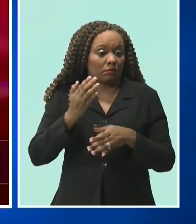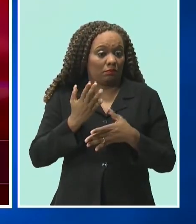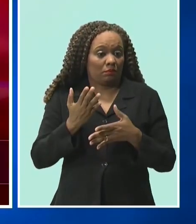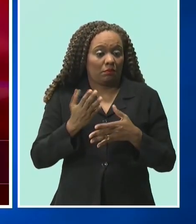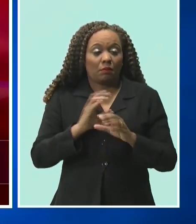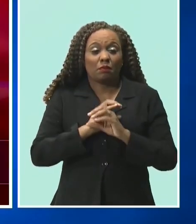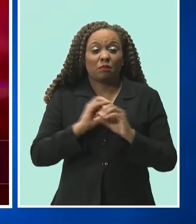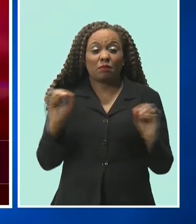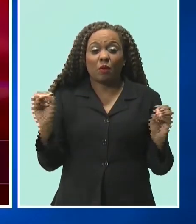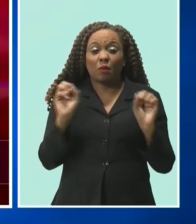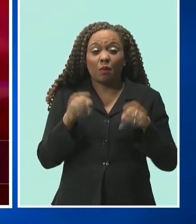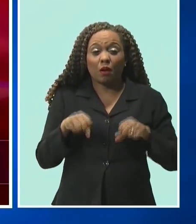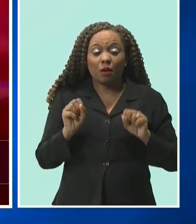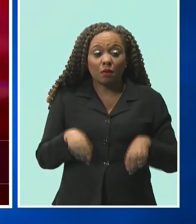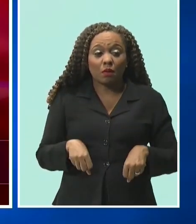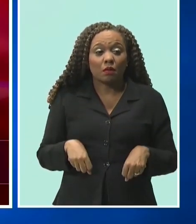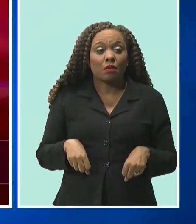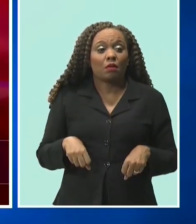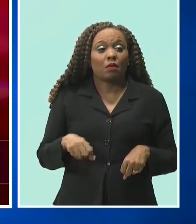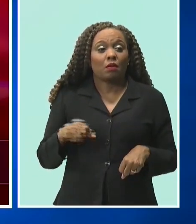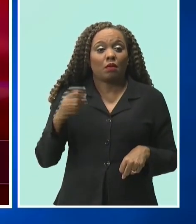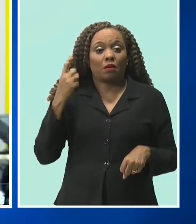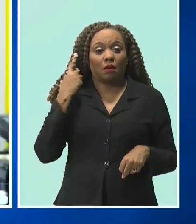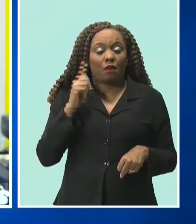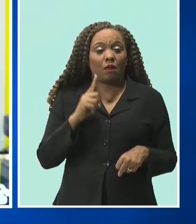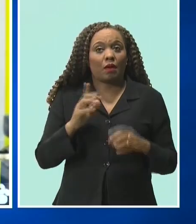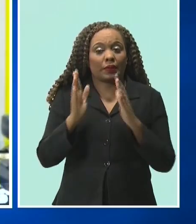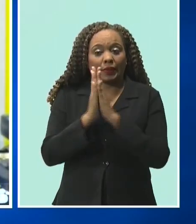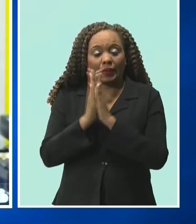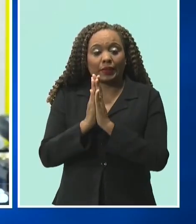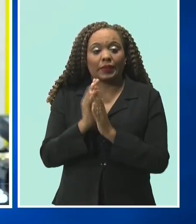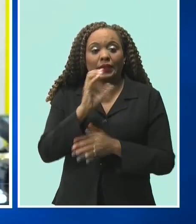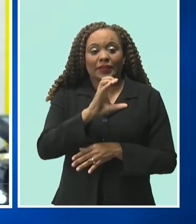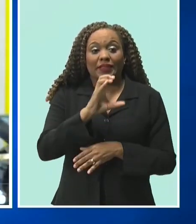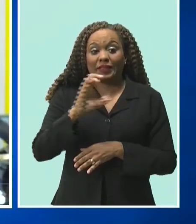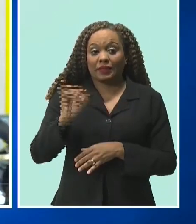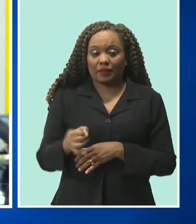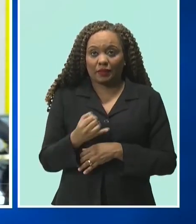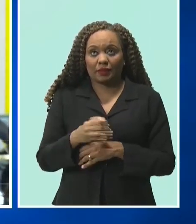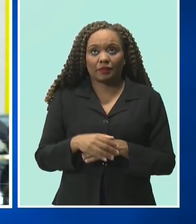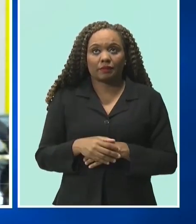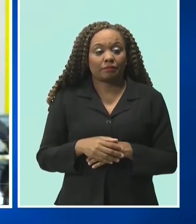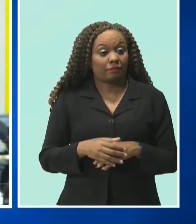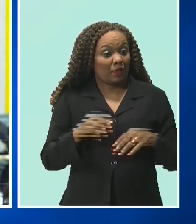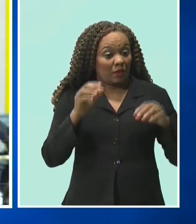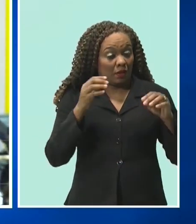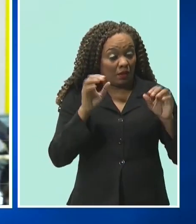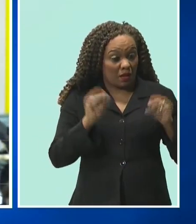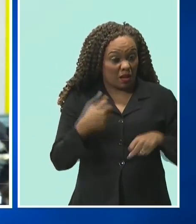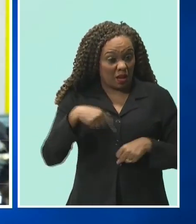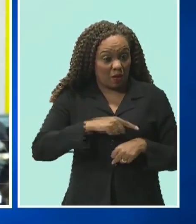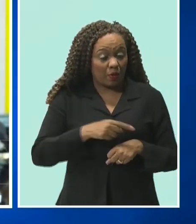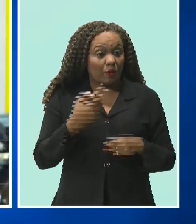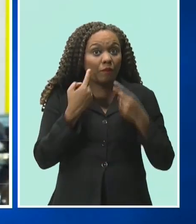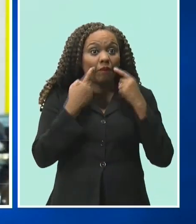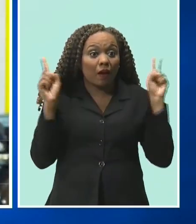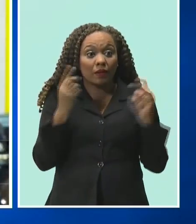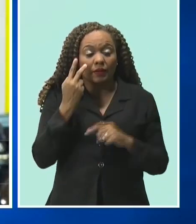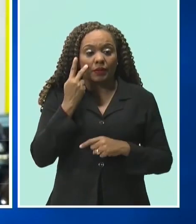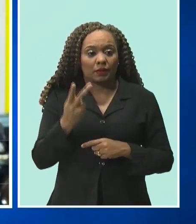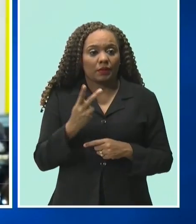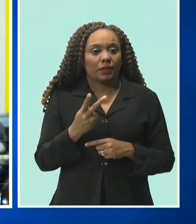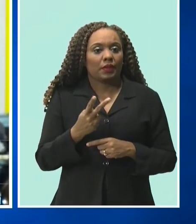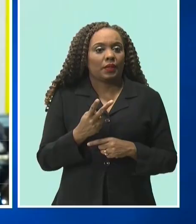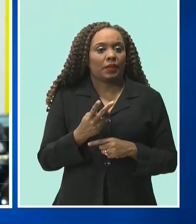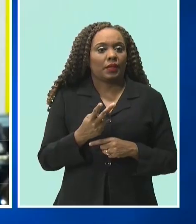no possibility of an appeal to the CCJ. In clarifying whether we can now see a declaration of results for the 2020 general